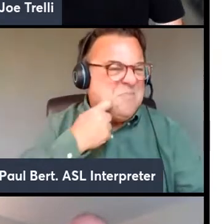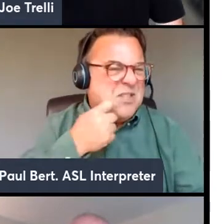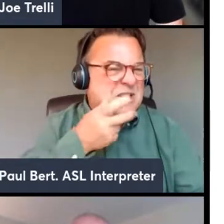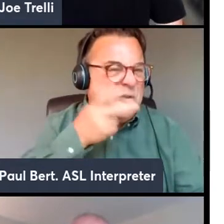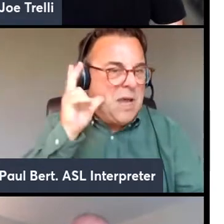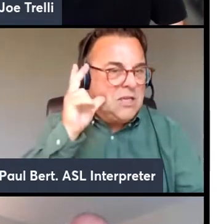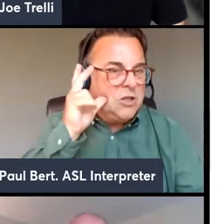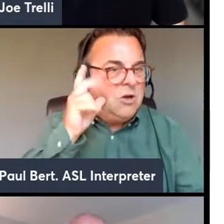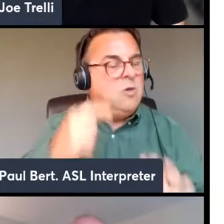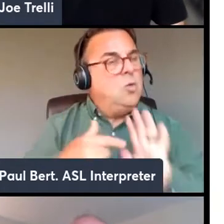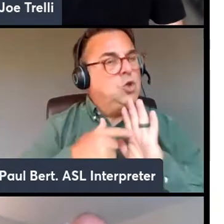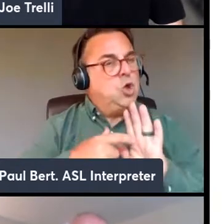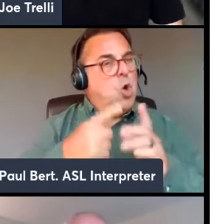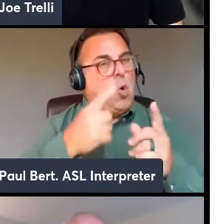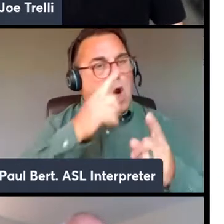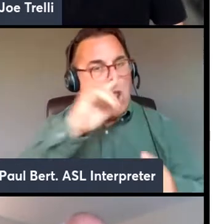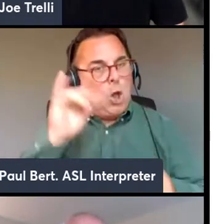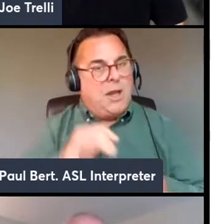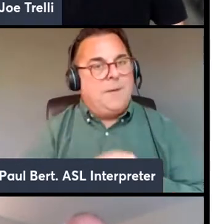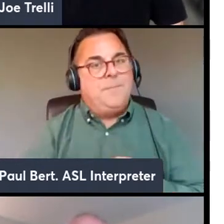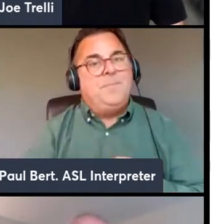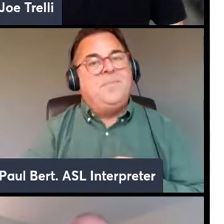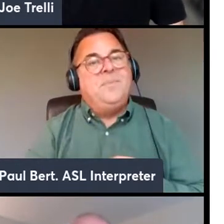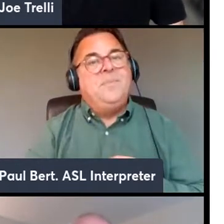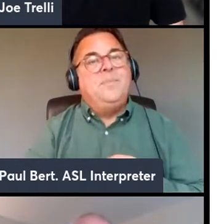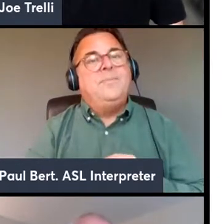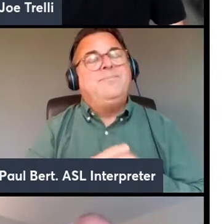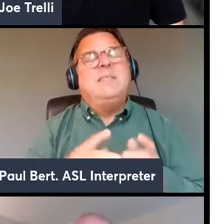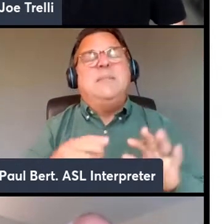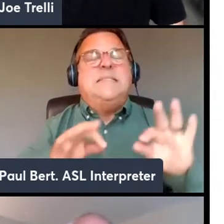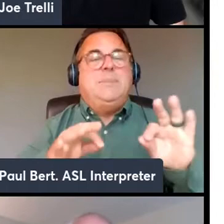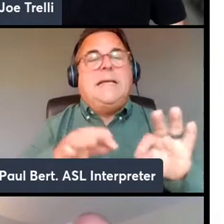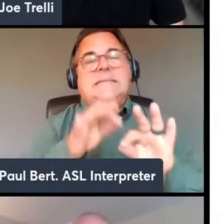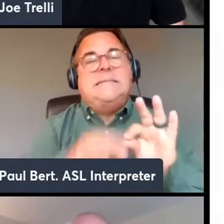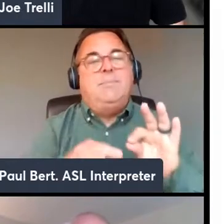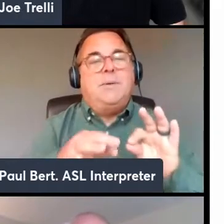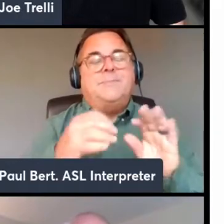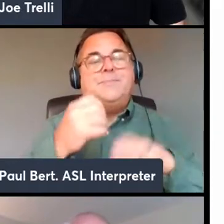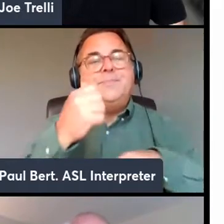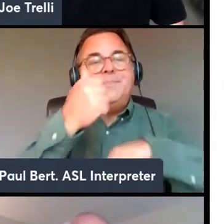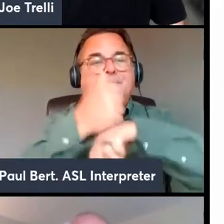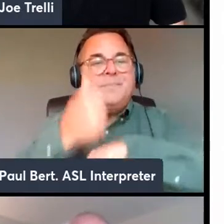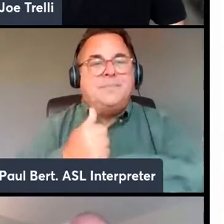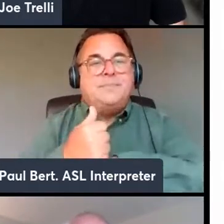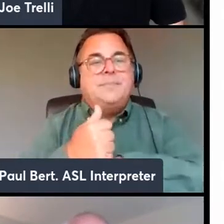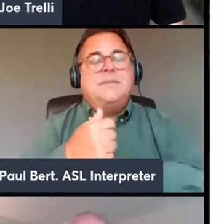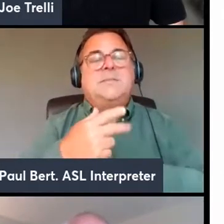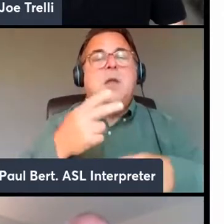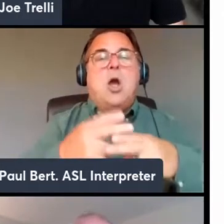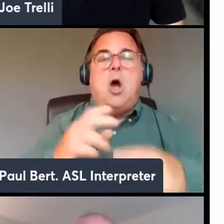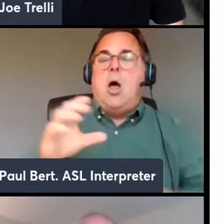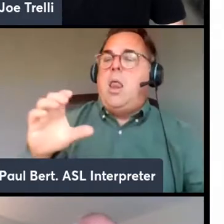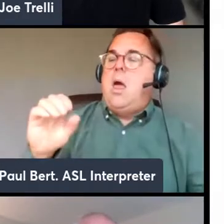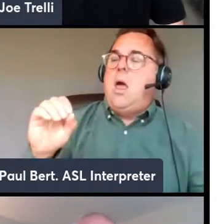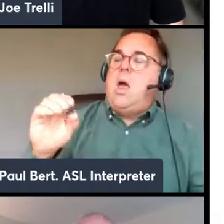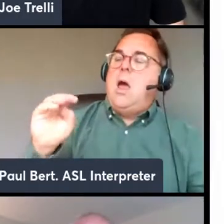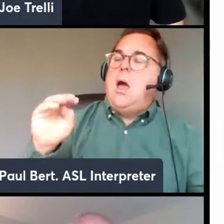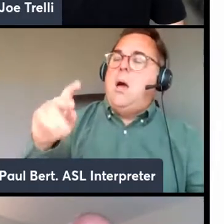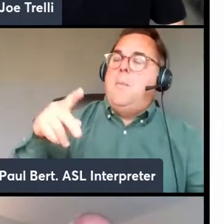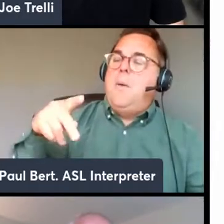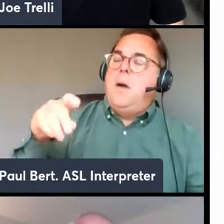you how it works. So I just want to show you the layout. So we have something called compositing that's part of the